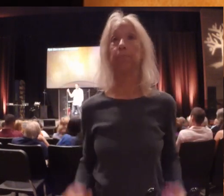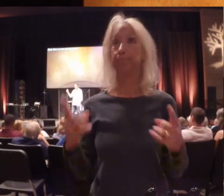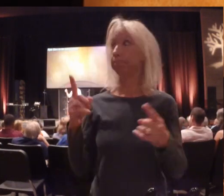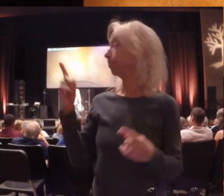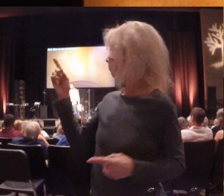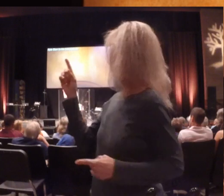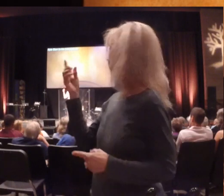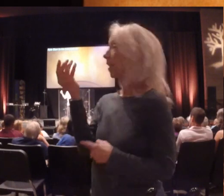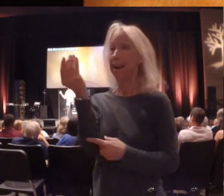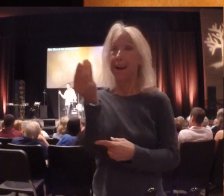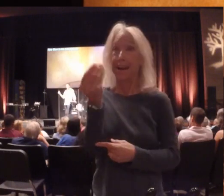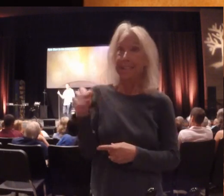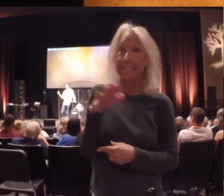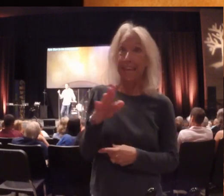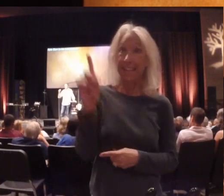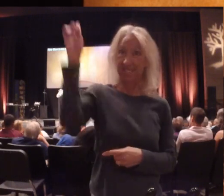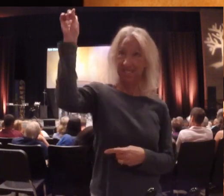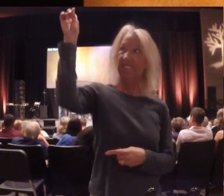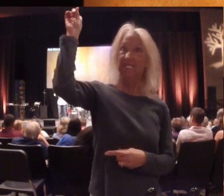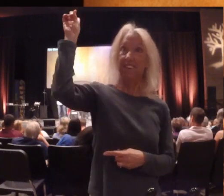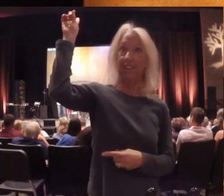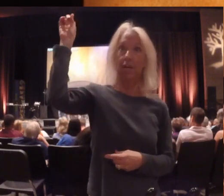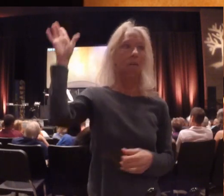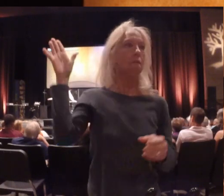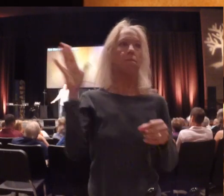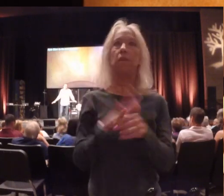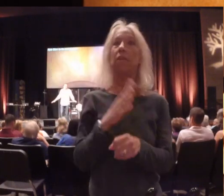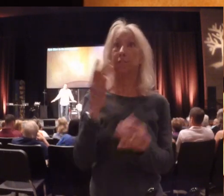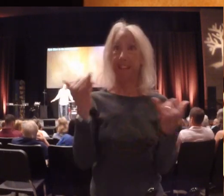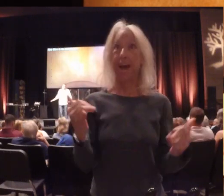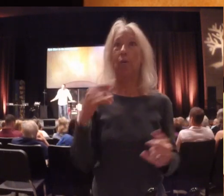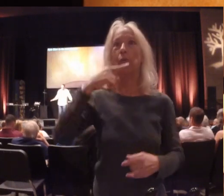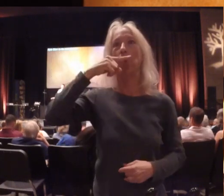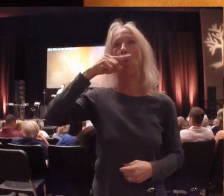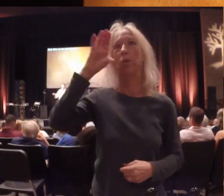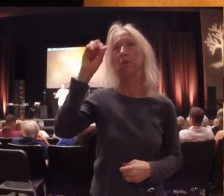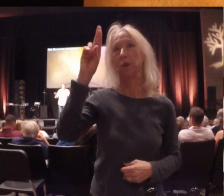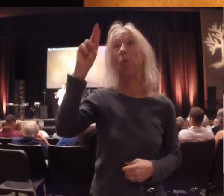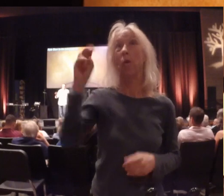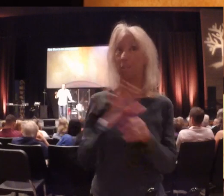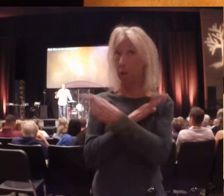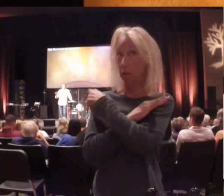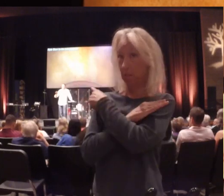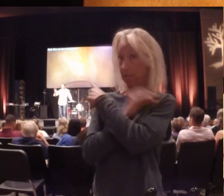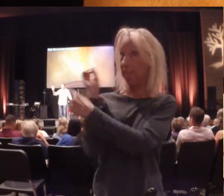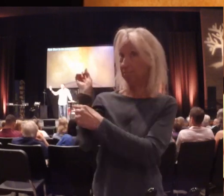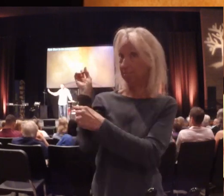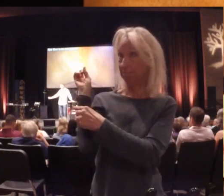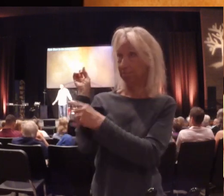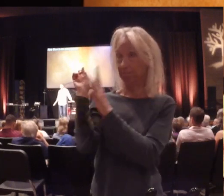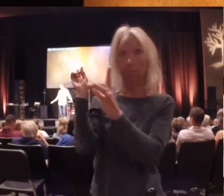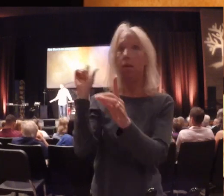of land right behind me, 38 acres, and it's full of corn right now.